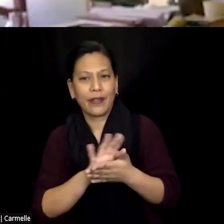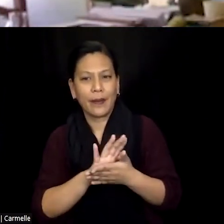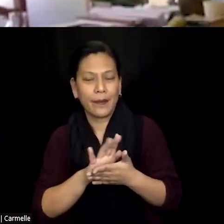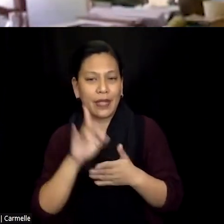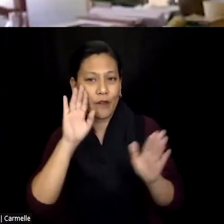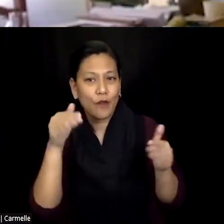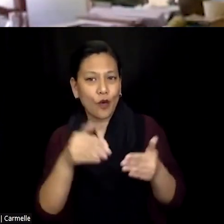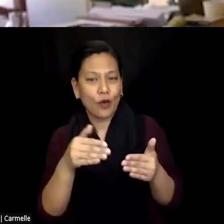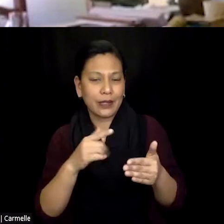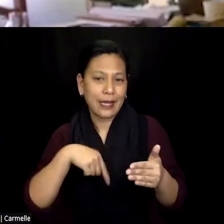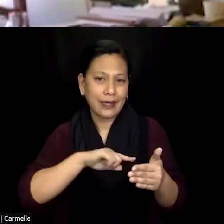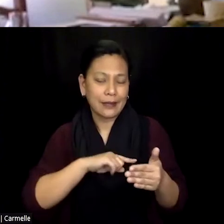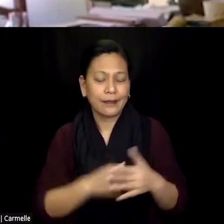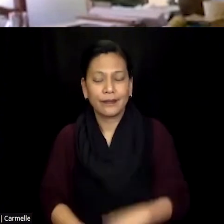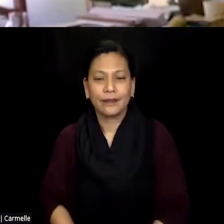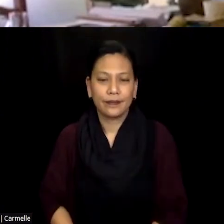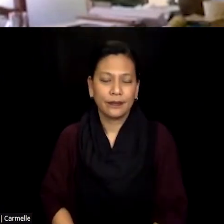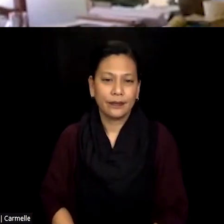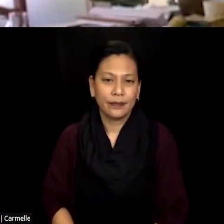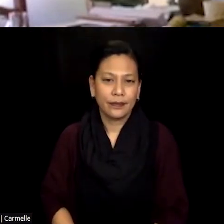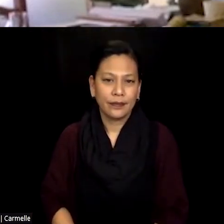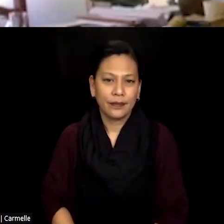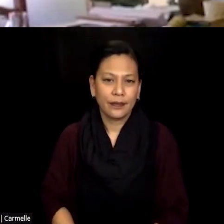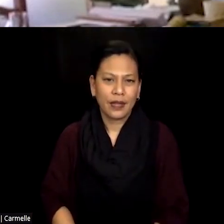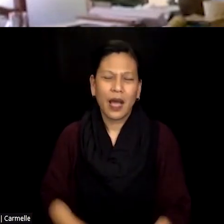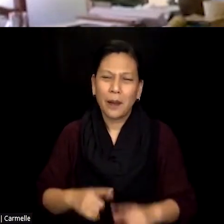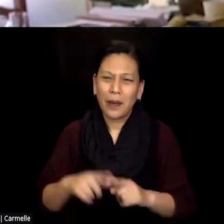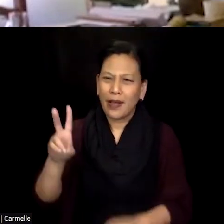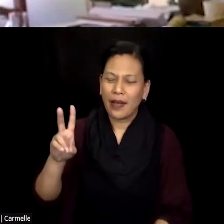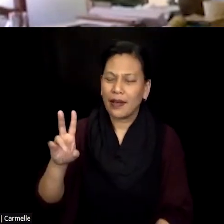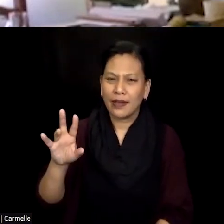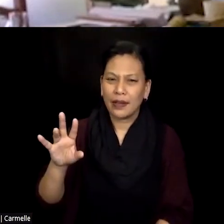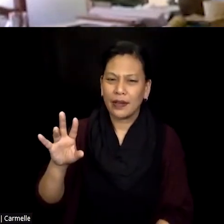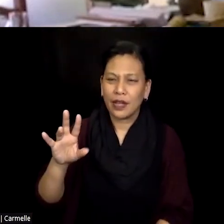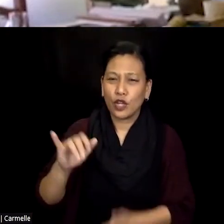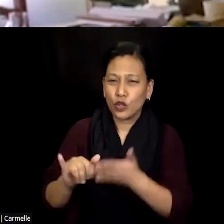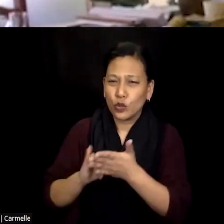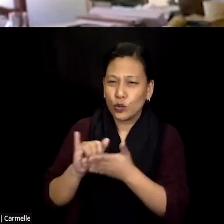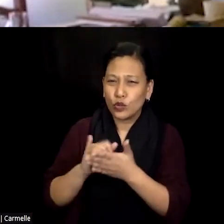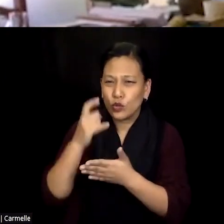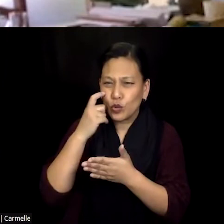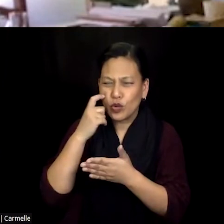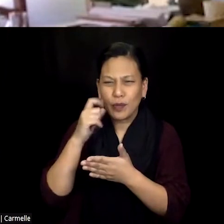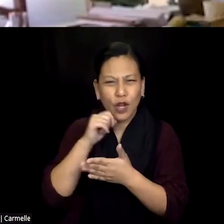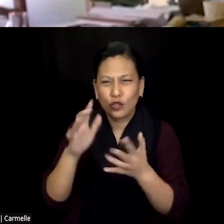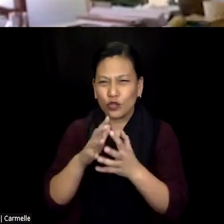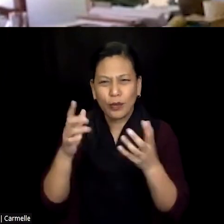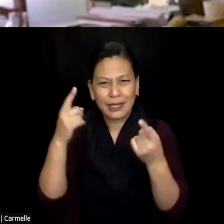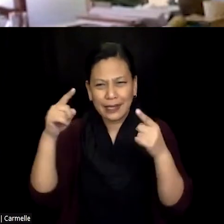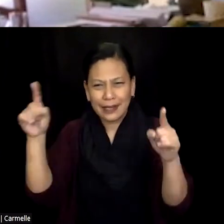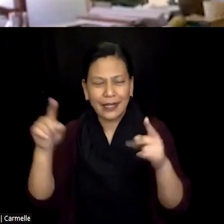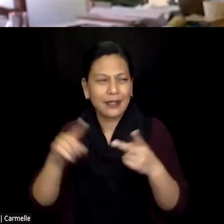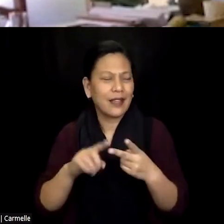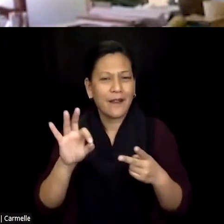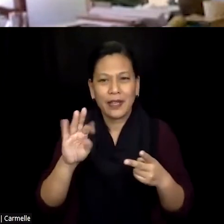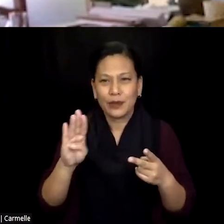as filmmakers. But really, I haven't really had any success on Vimeo or on YouTube or Facebook or anything like